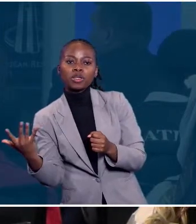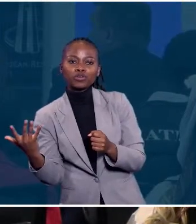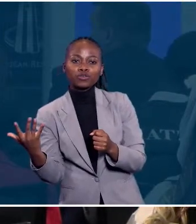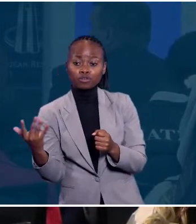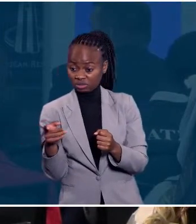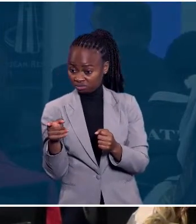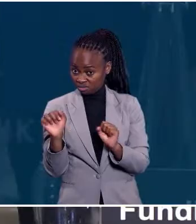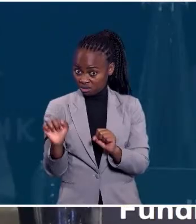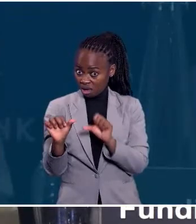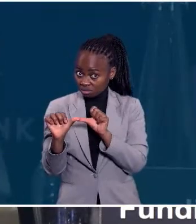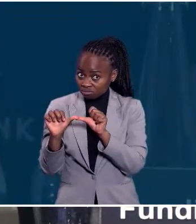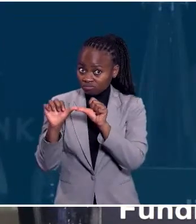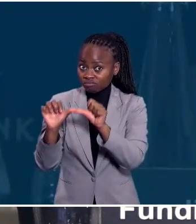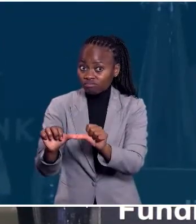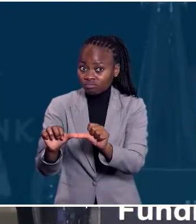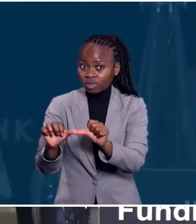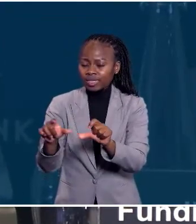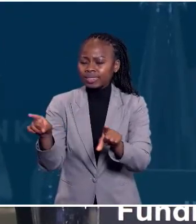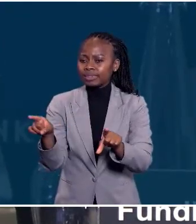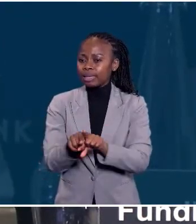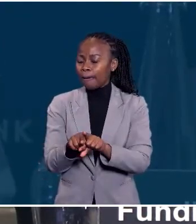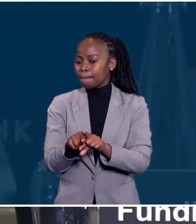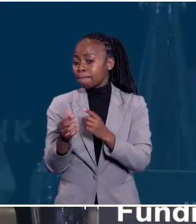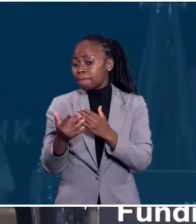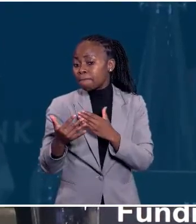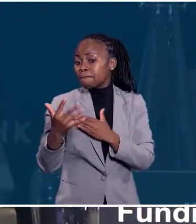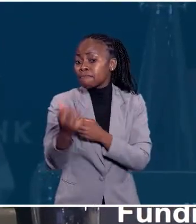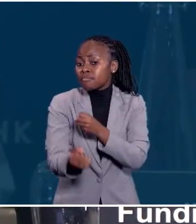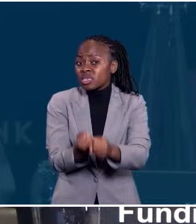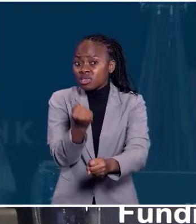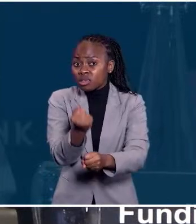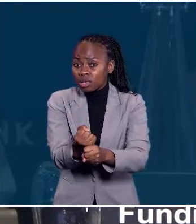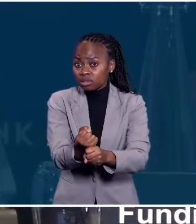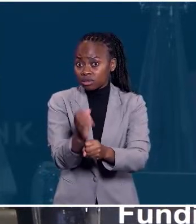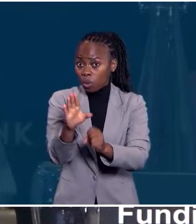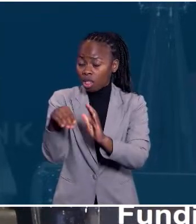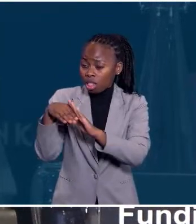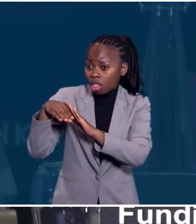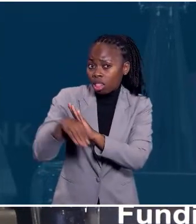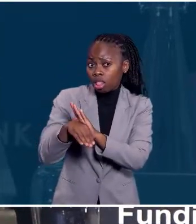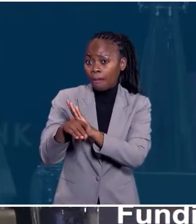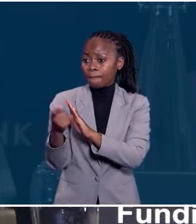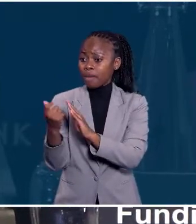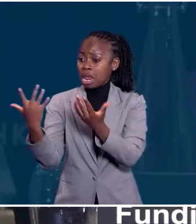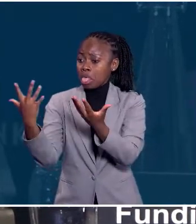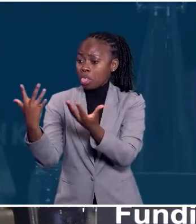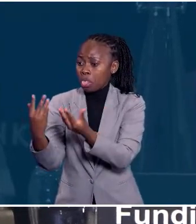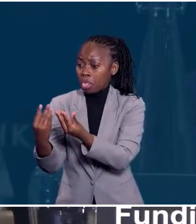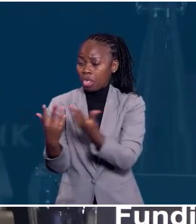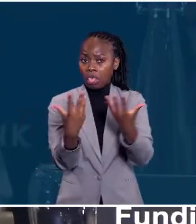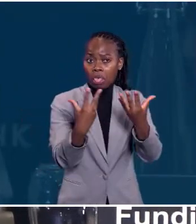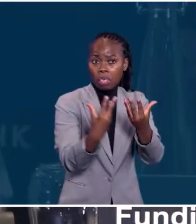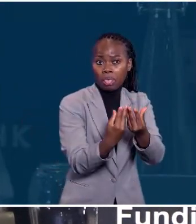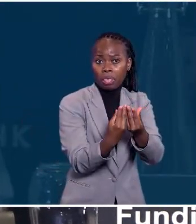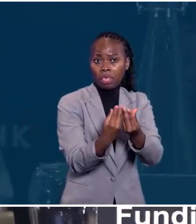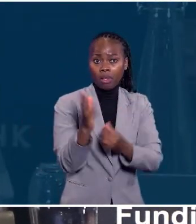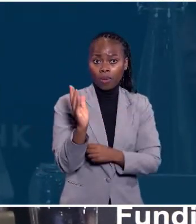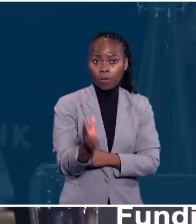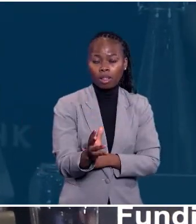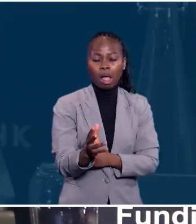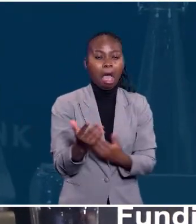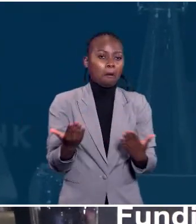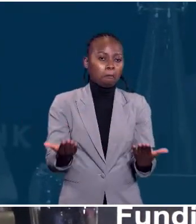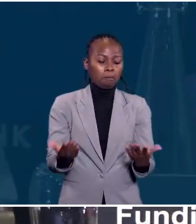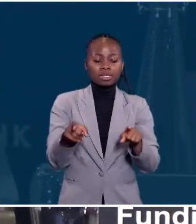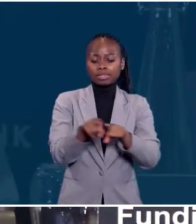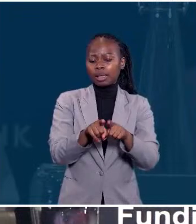be a shock and go down in the couple of years? Secondly, we had to look at the tax implications, how